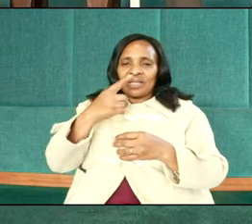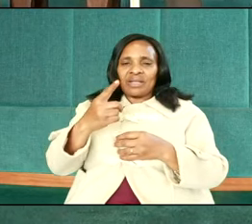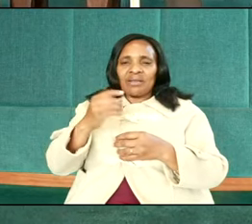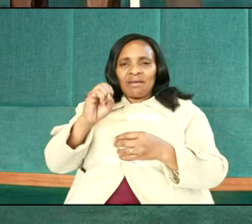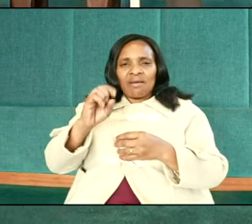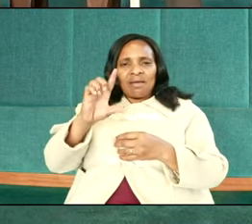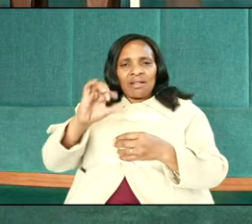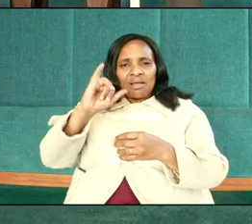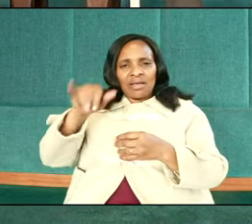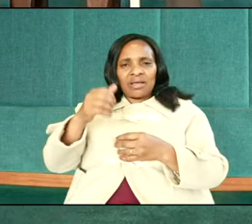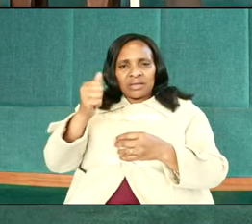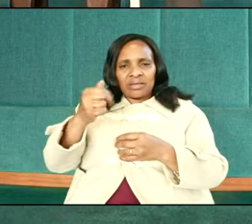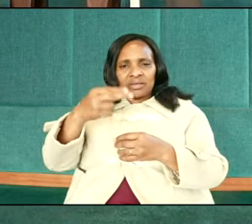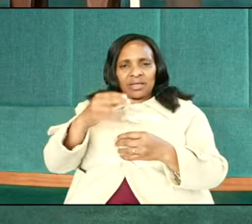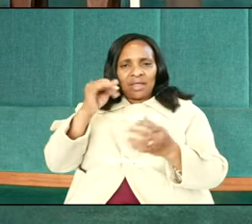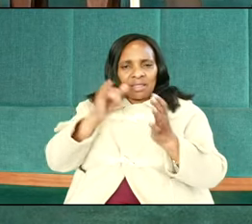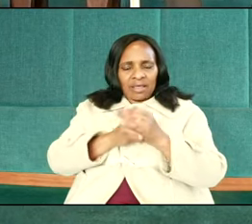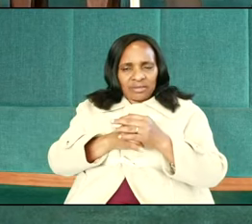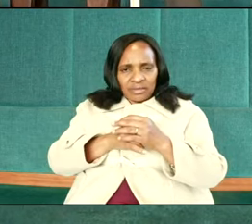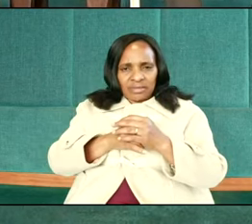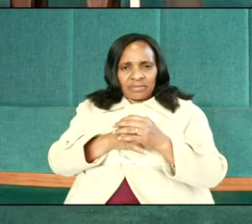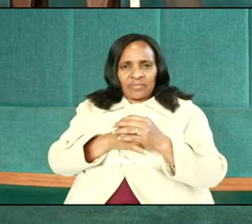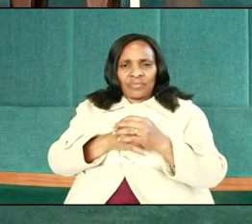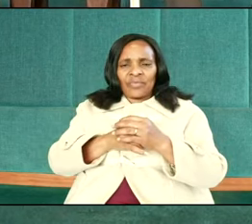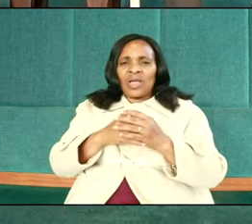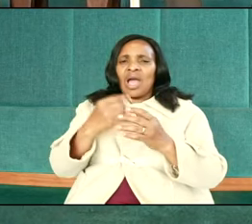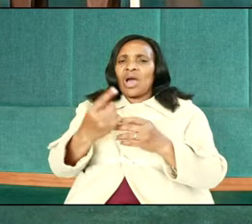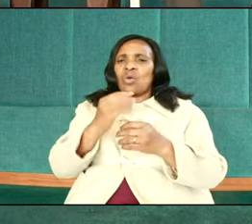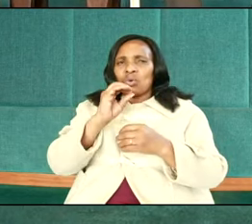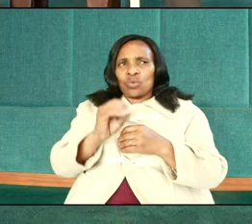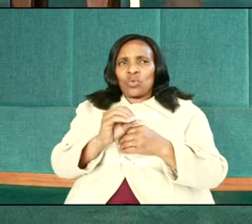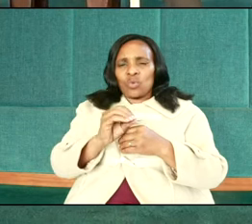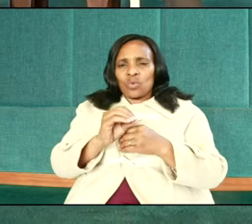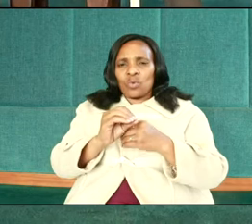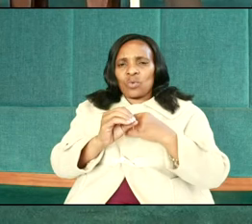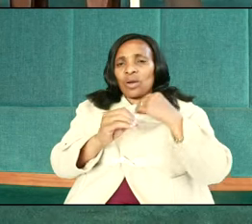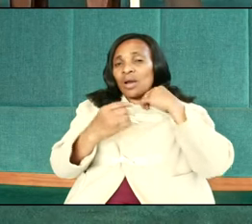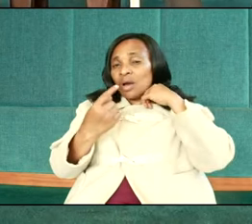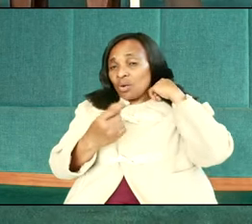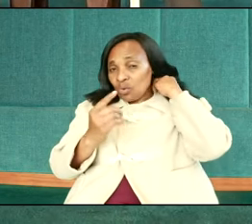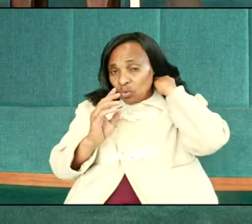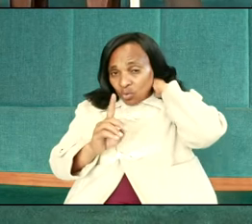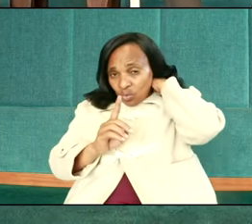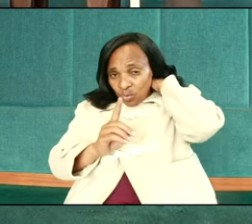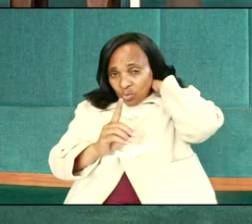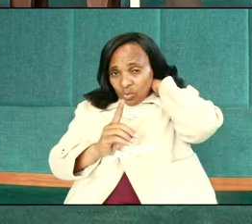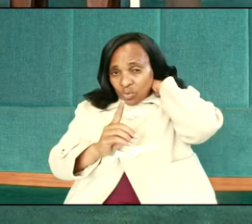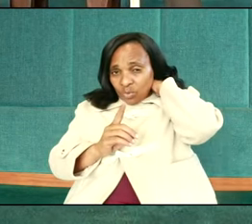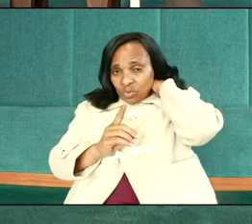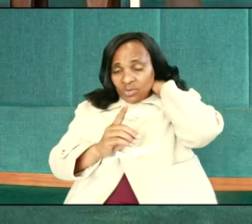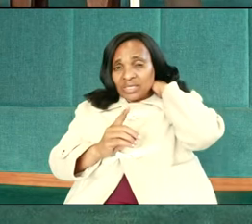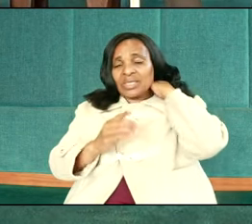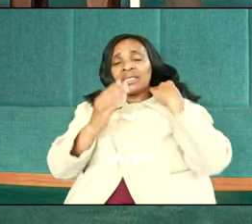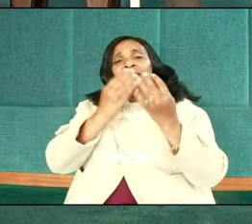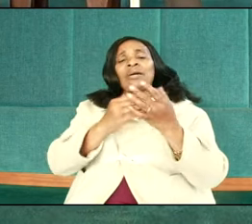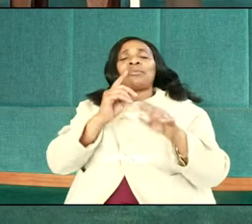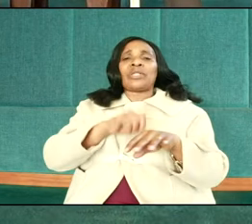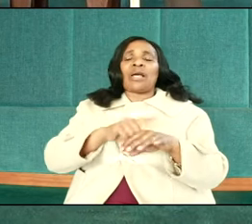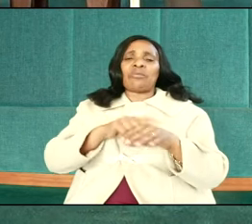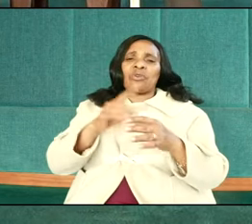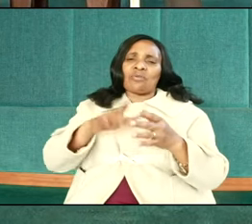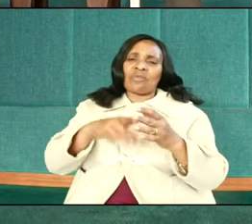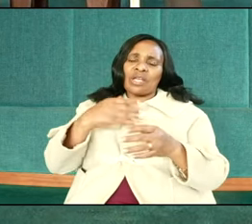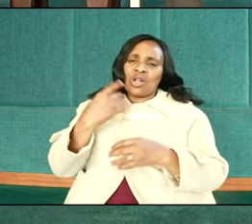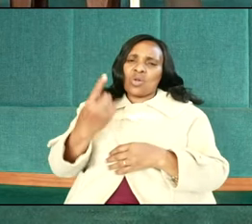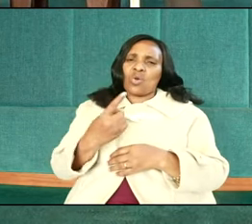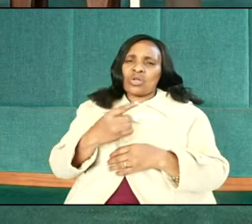Elijah that, you know, you're not alone. You're not alone. And even us sometimes, when we might feel lonely, when we might feel